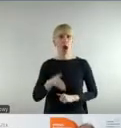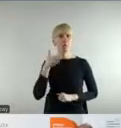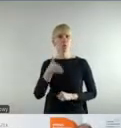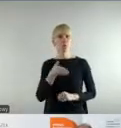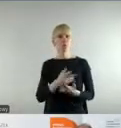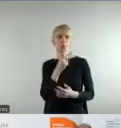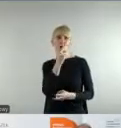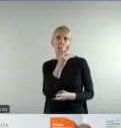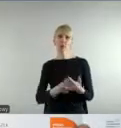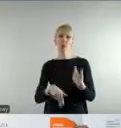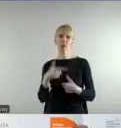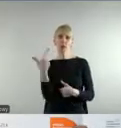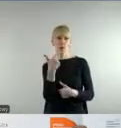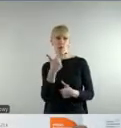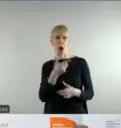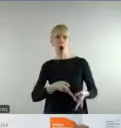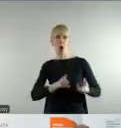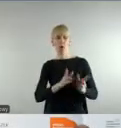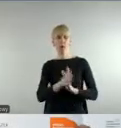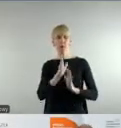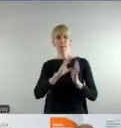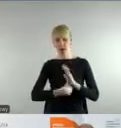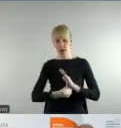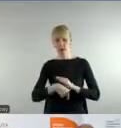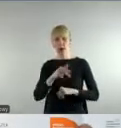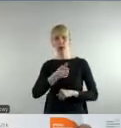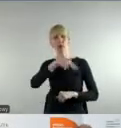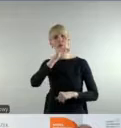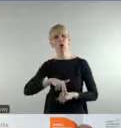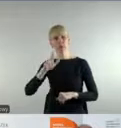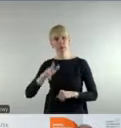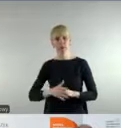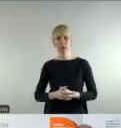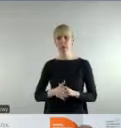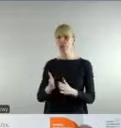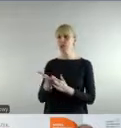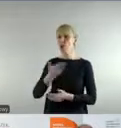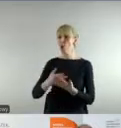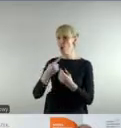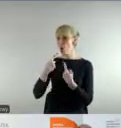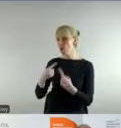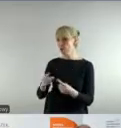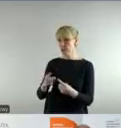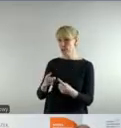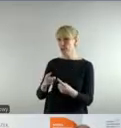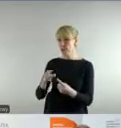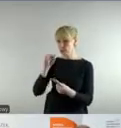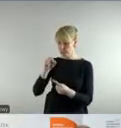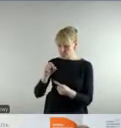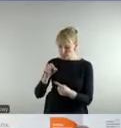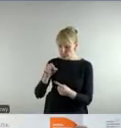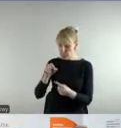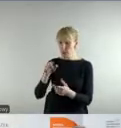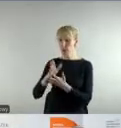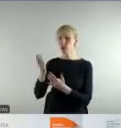preparedness, this readiness of local communities. Then we're going to have case studies of two Norwegian cities, how